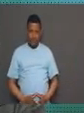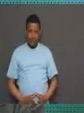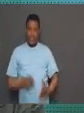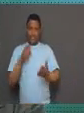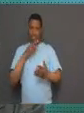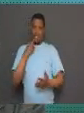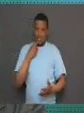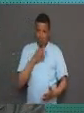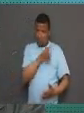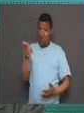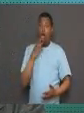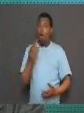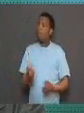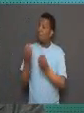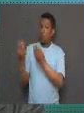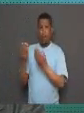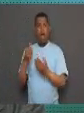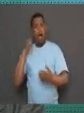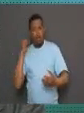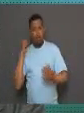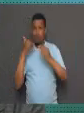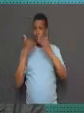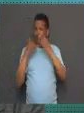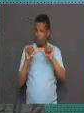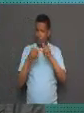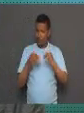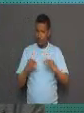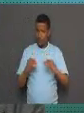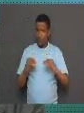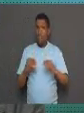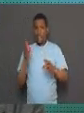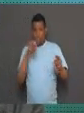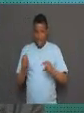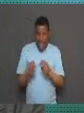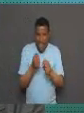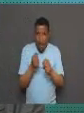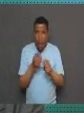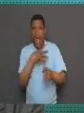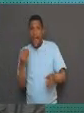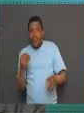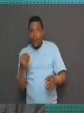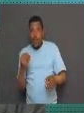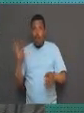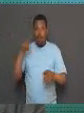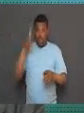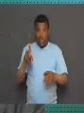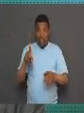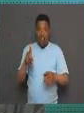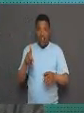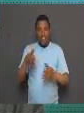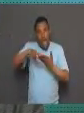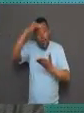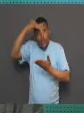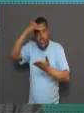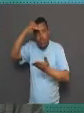There are many others that specifically address technical and vocational